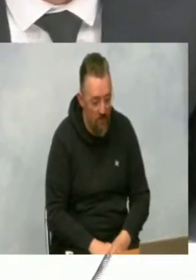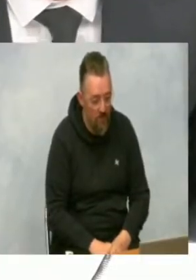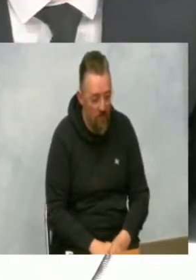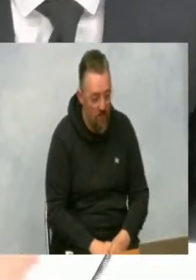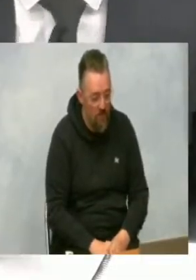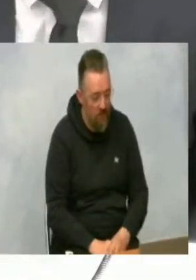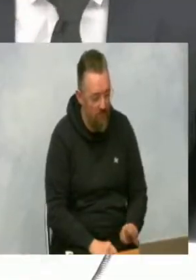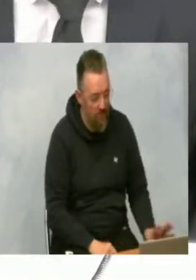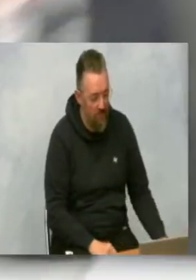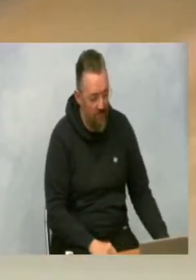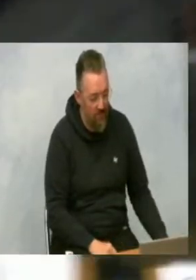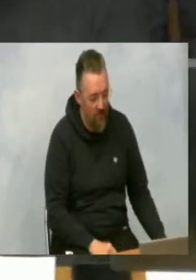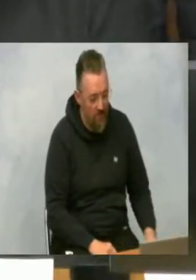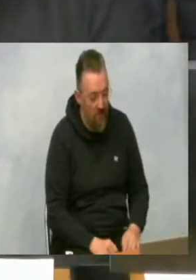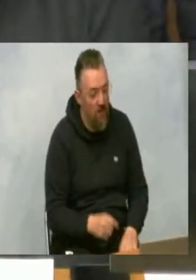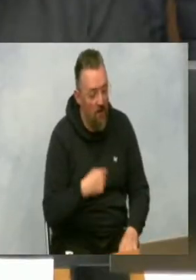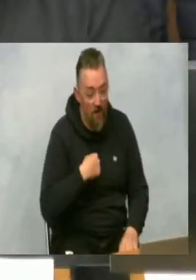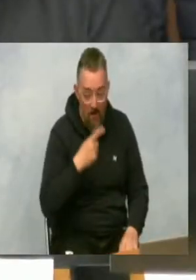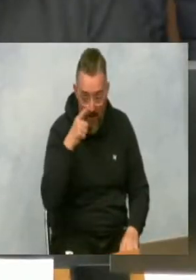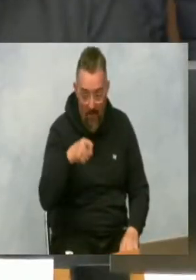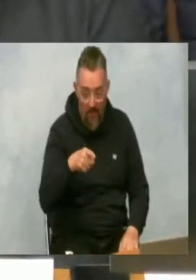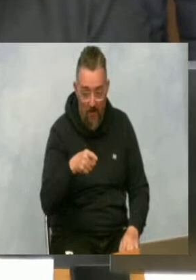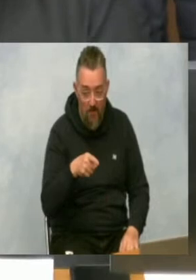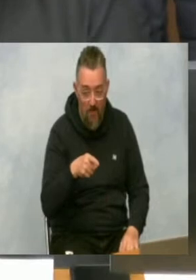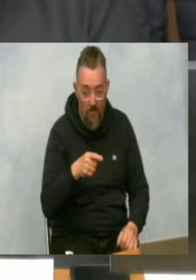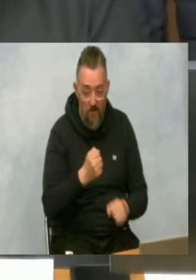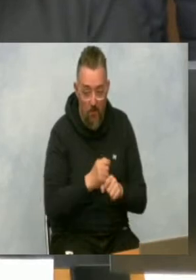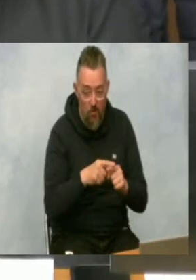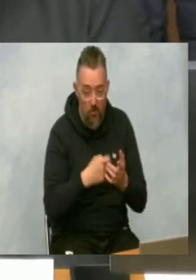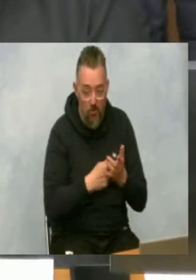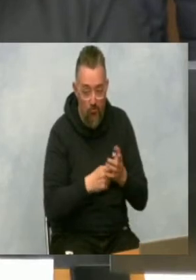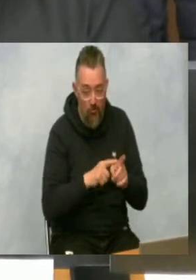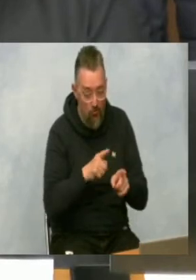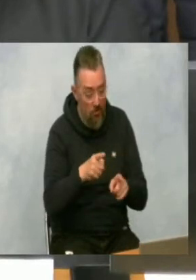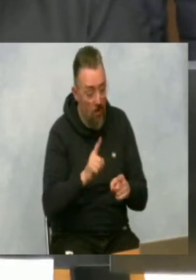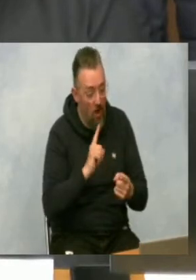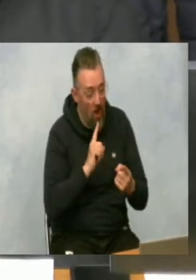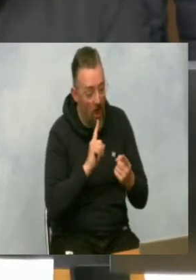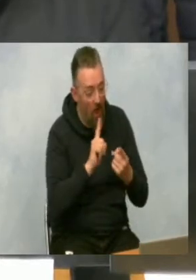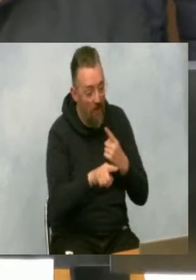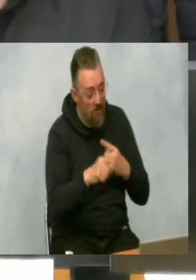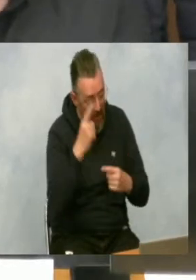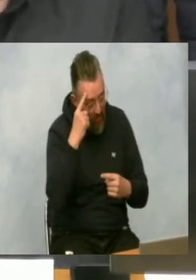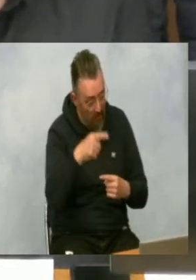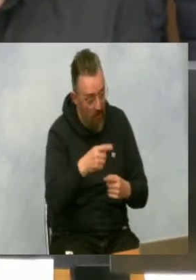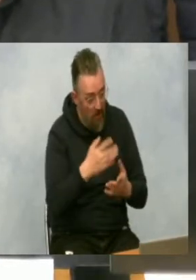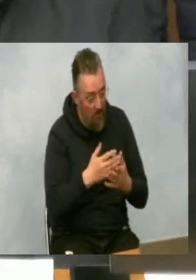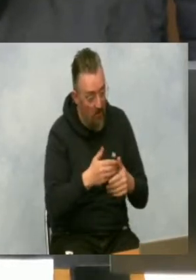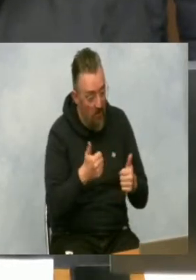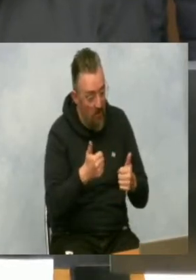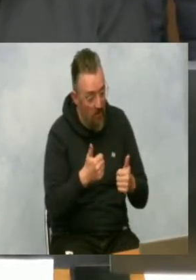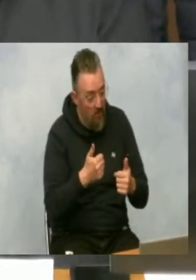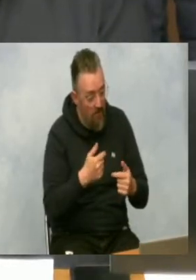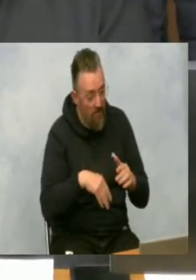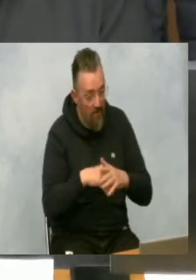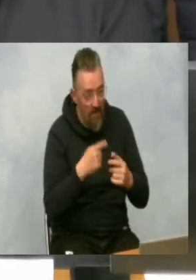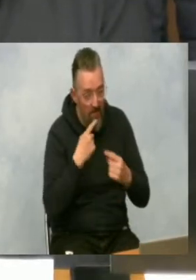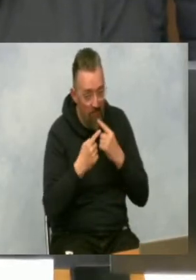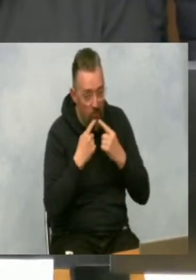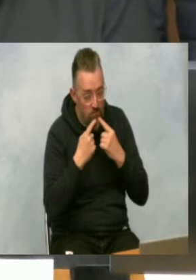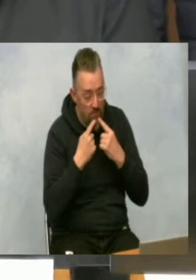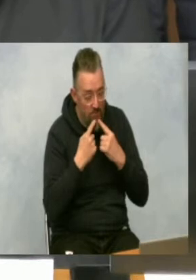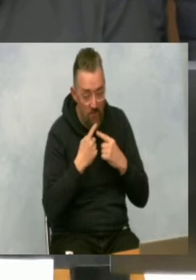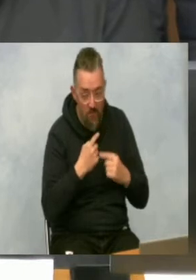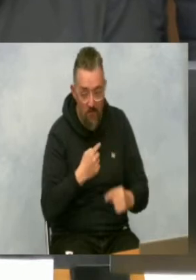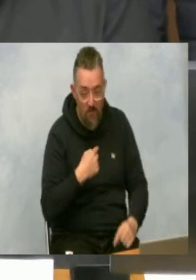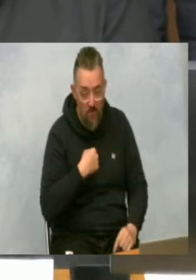Thank you, Chair. Jerry, I think the answers you've given have been very informative.